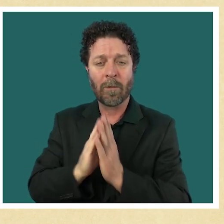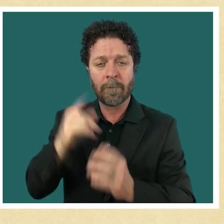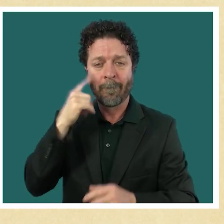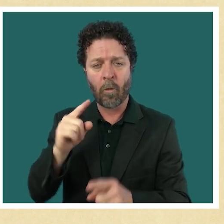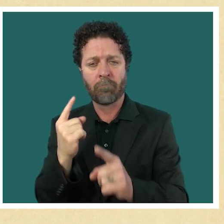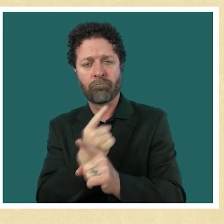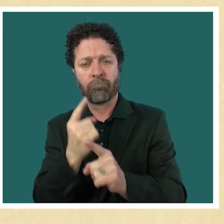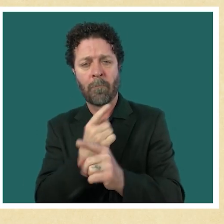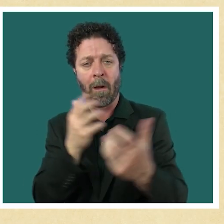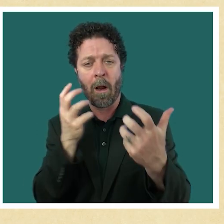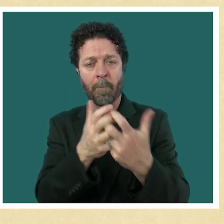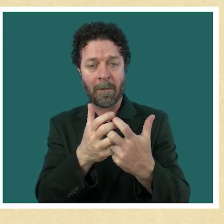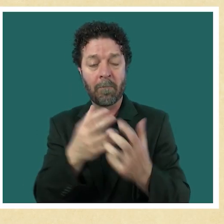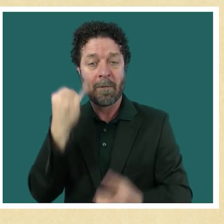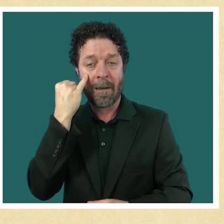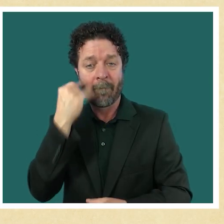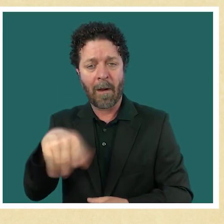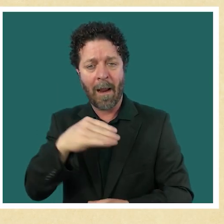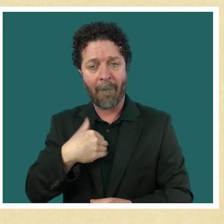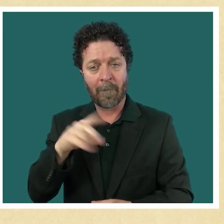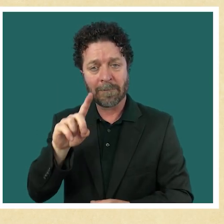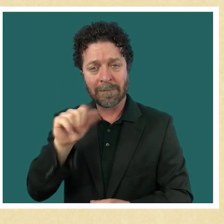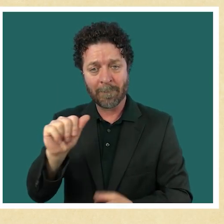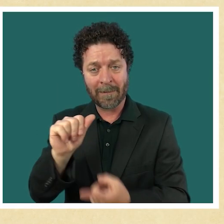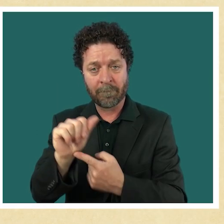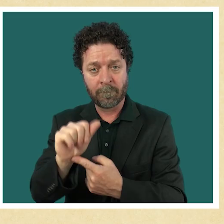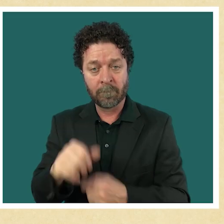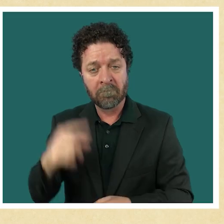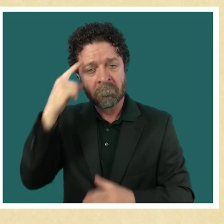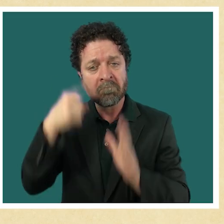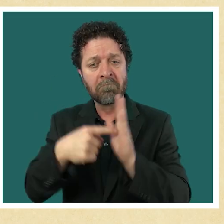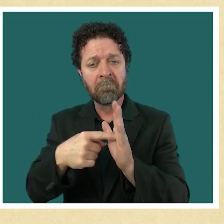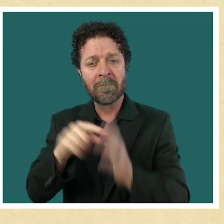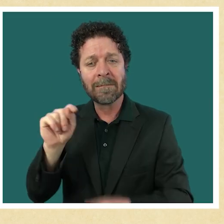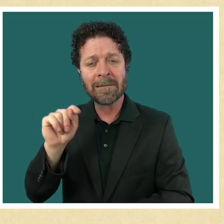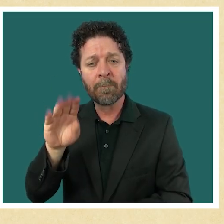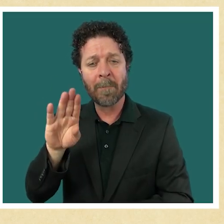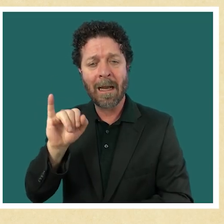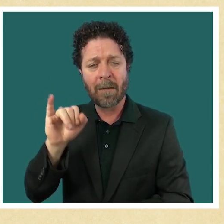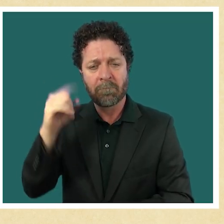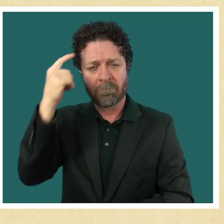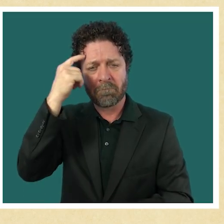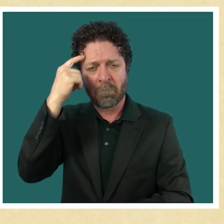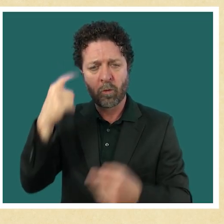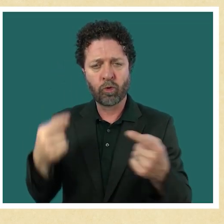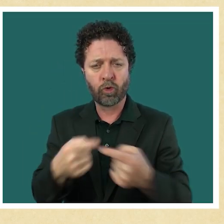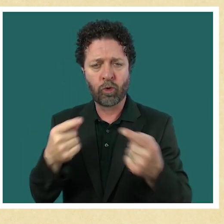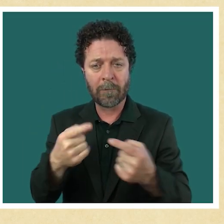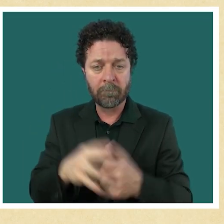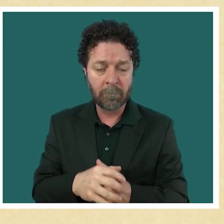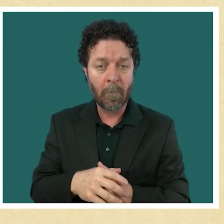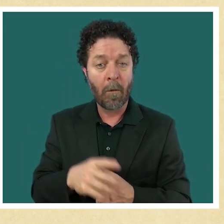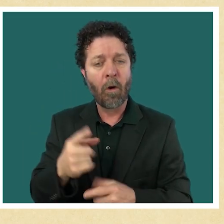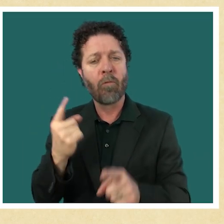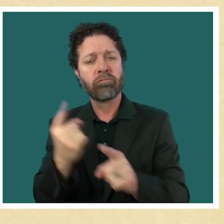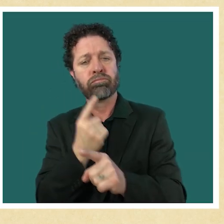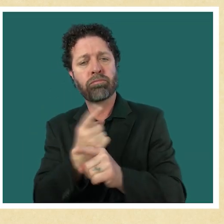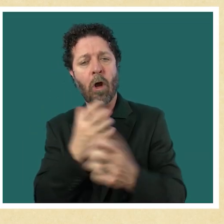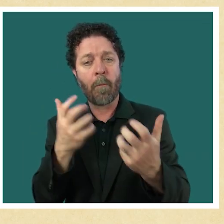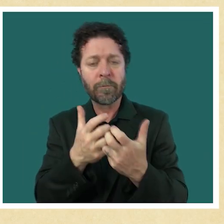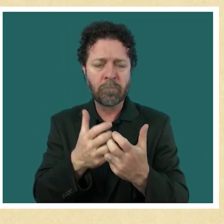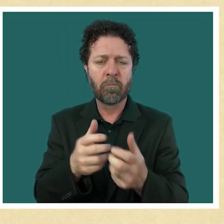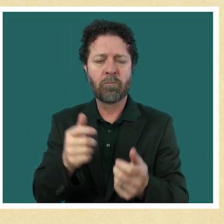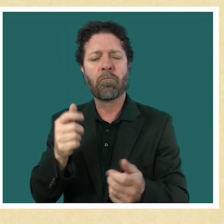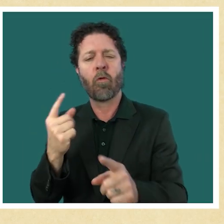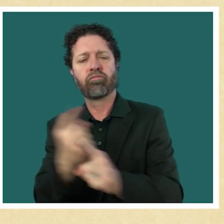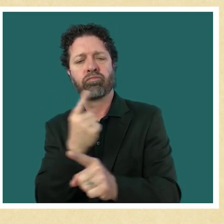you can request reasonable accommodations and testing if needed due to a disability, such as a traumatic brain injury. A